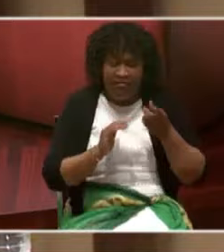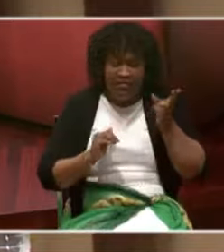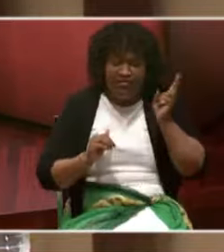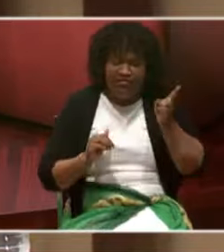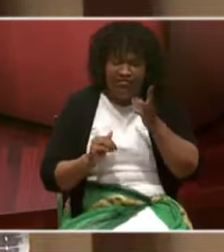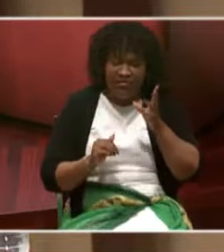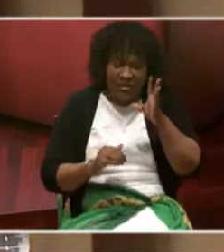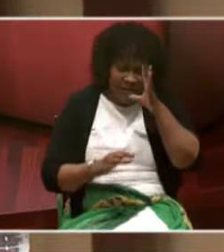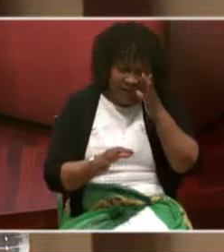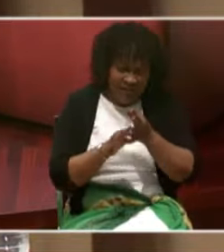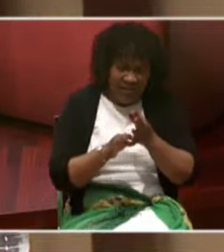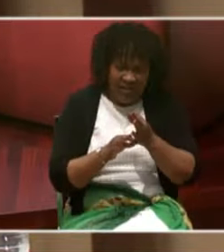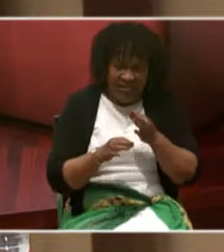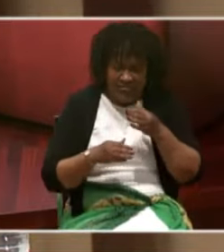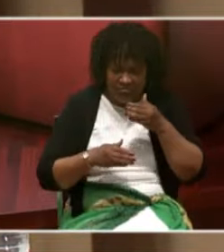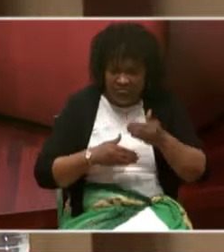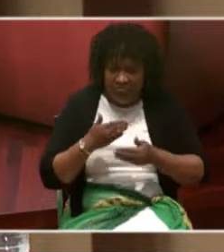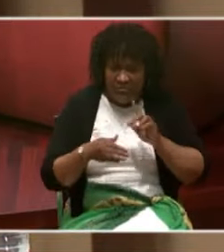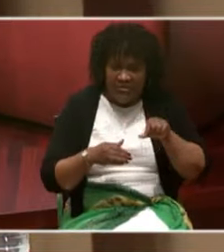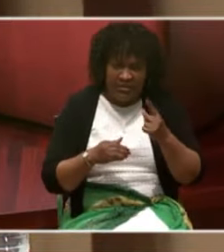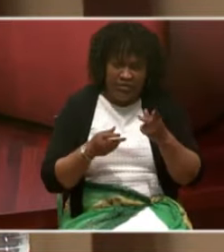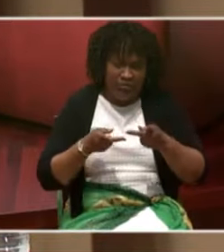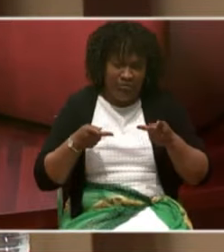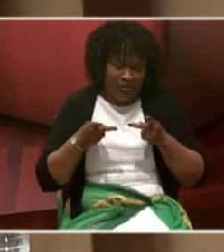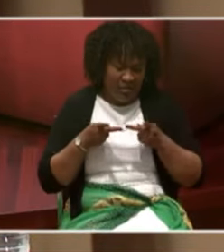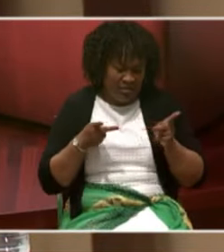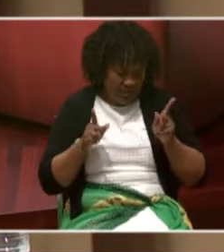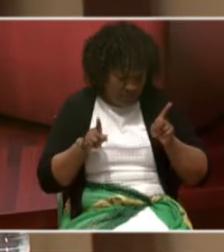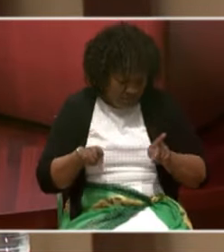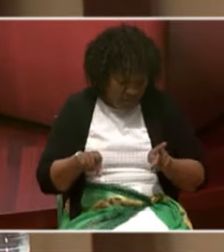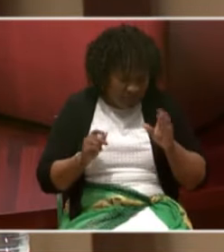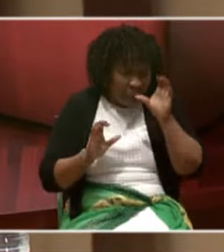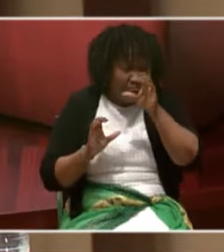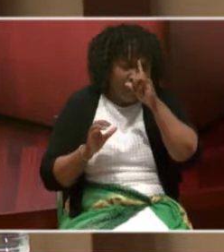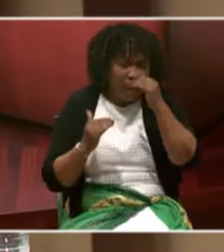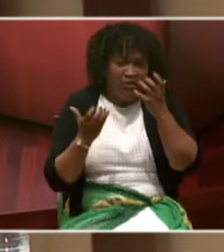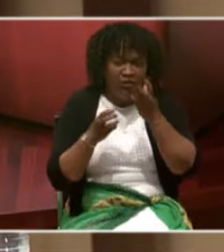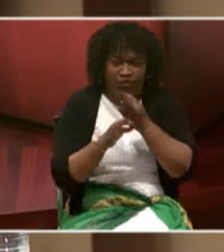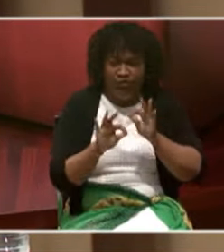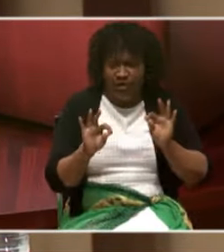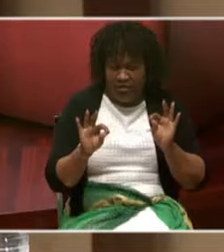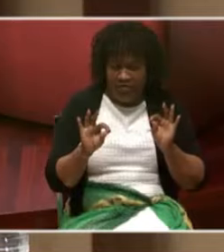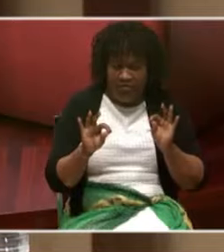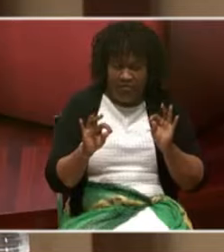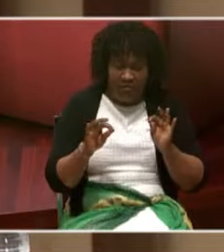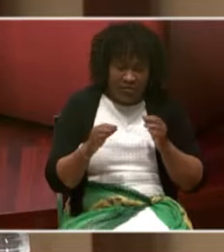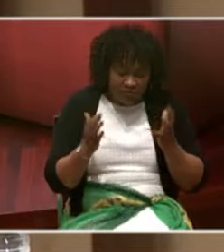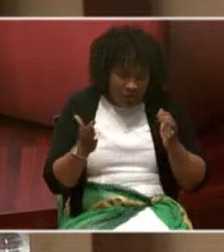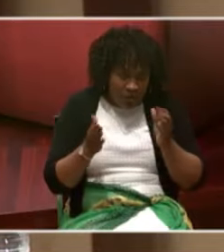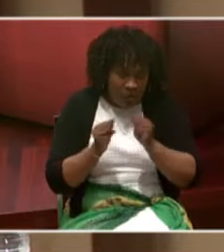read that you are the only speaker at the March in